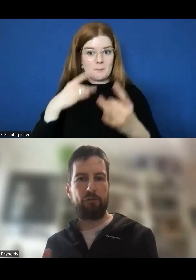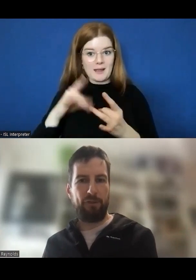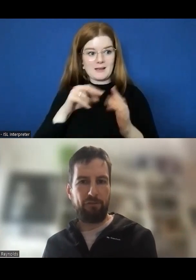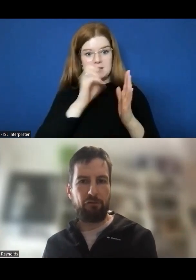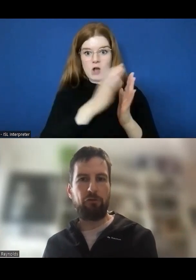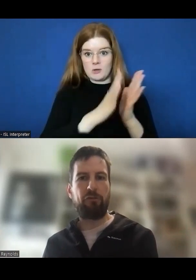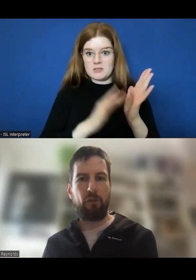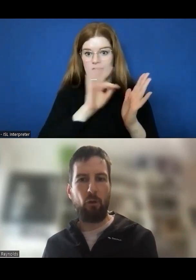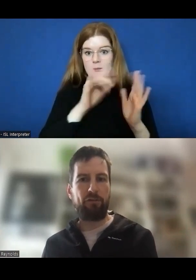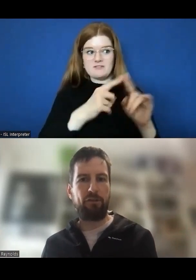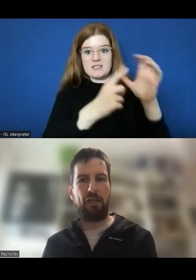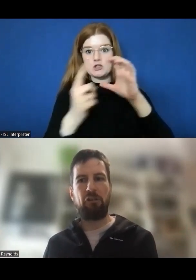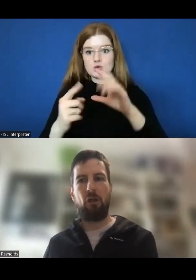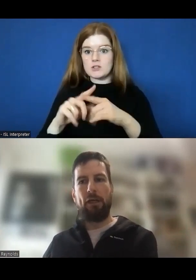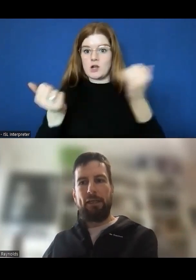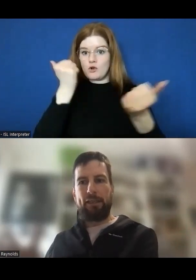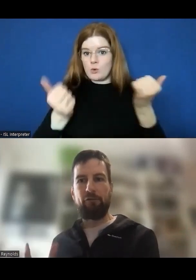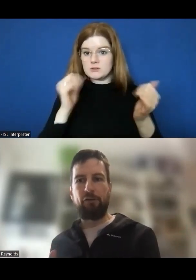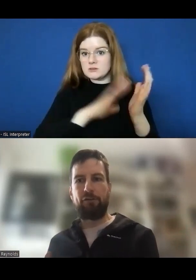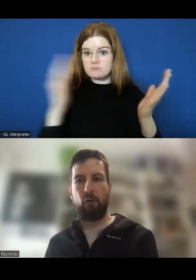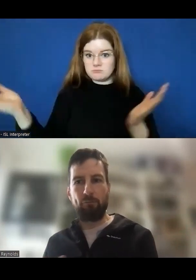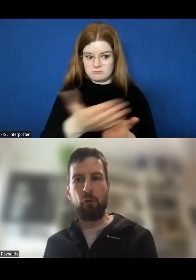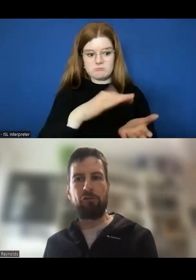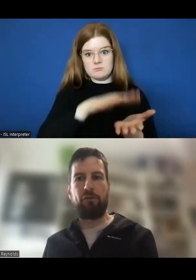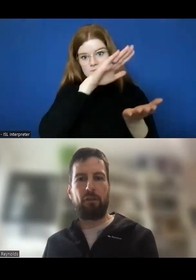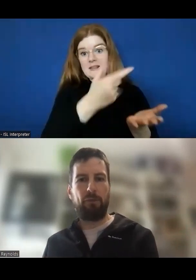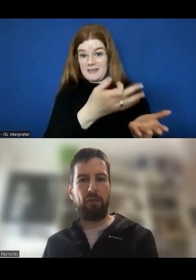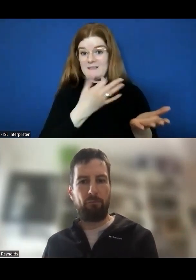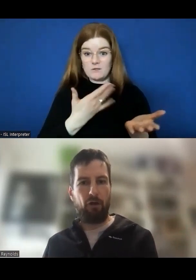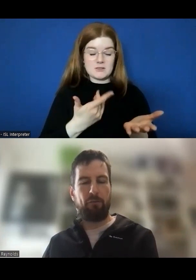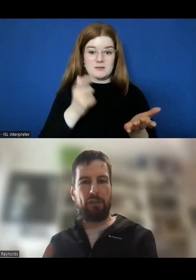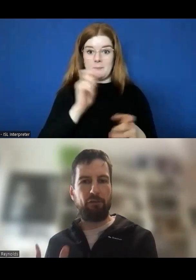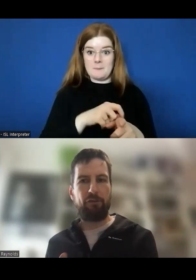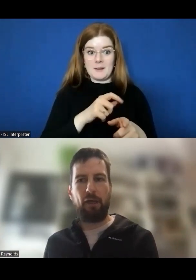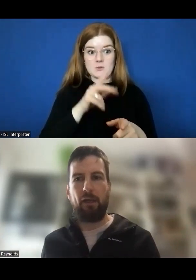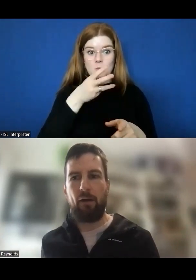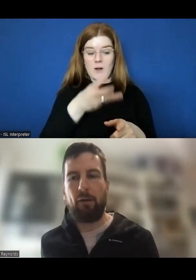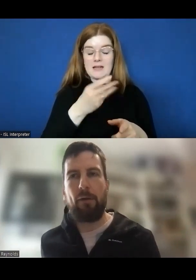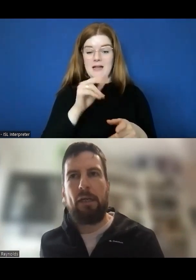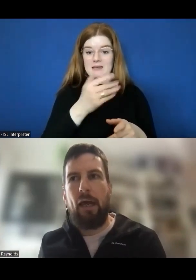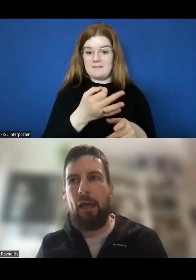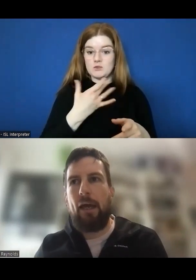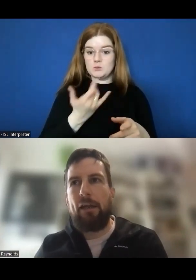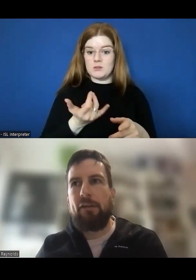that we have from institutions and courts of international law give us, you know, as much as it can be possible, give us